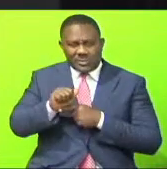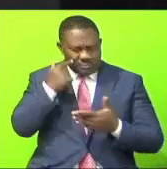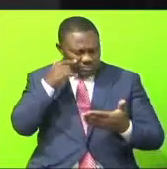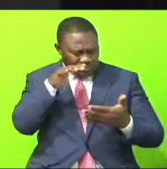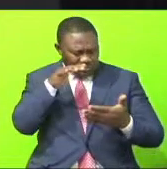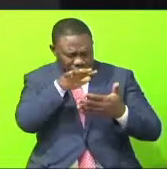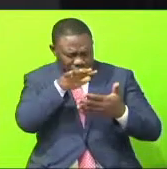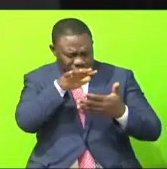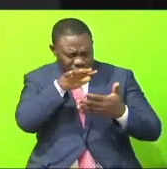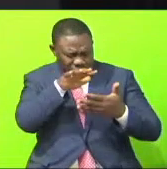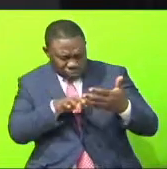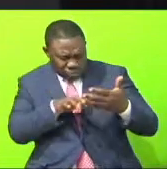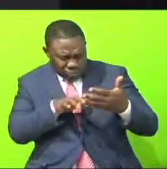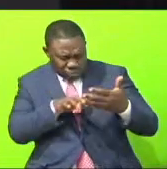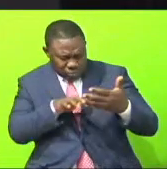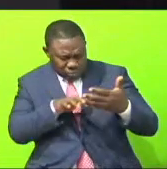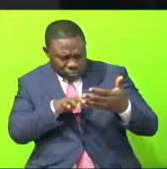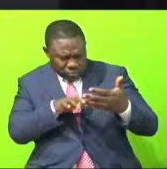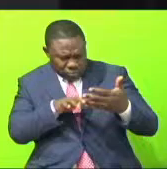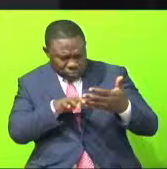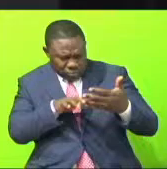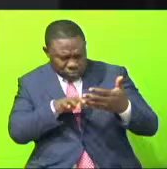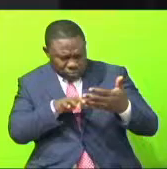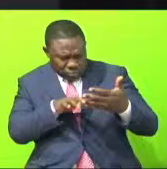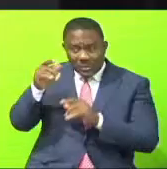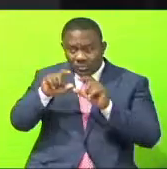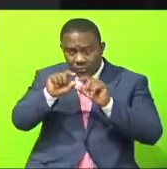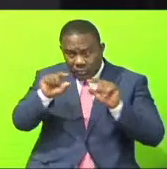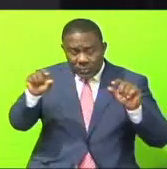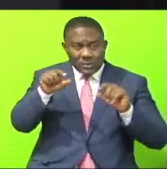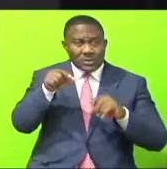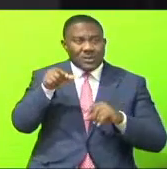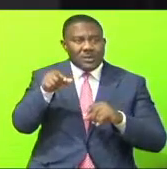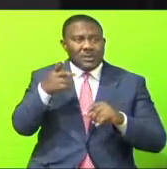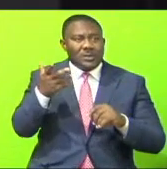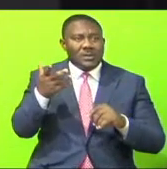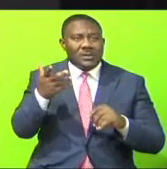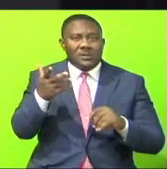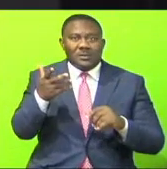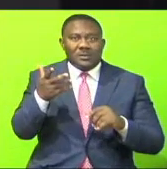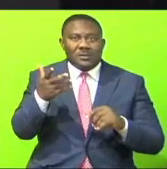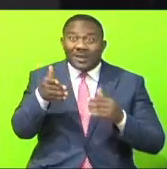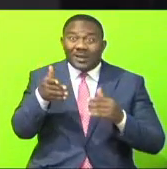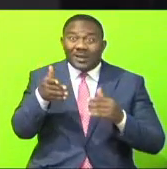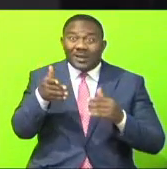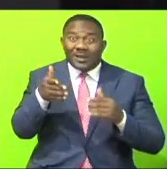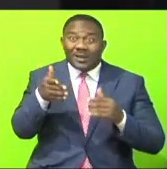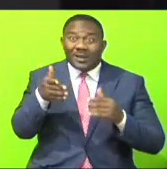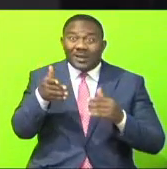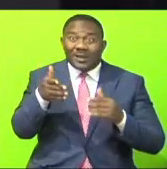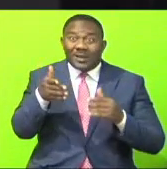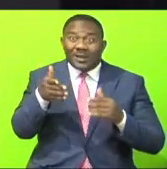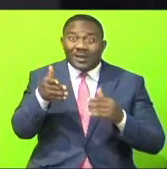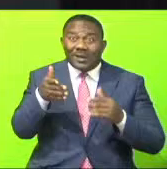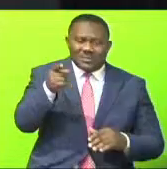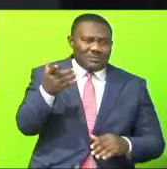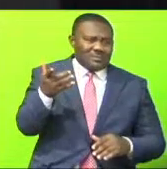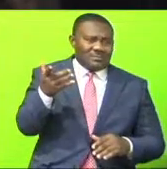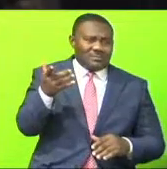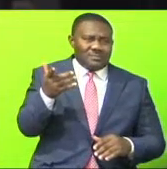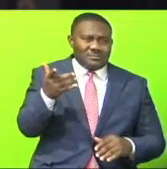a statement in a scheme which will make a speaker an extension of the Supreme Court.